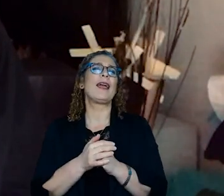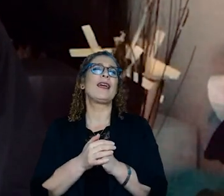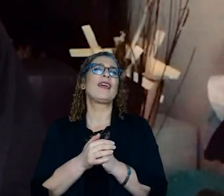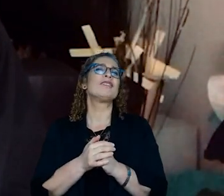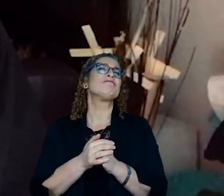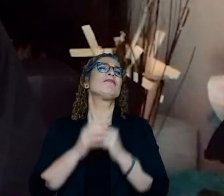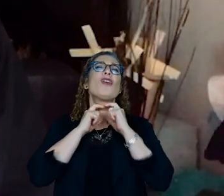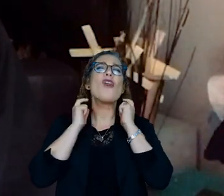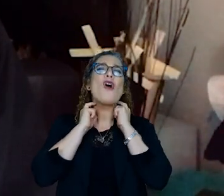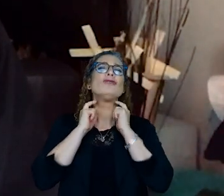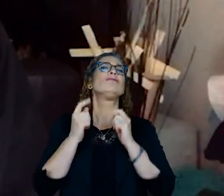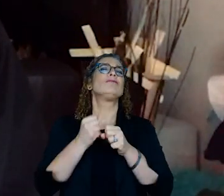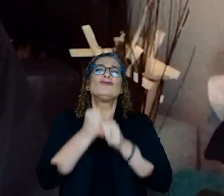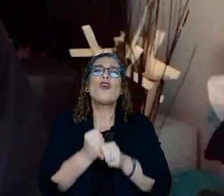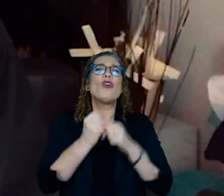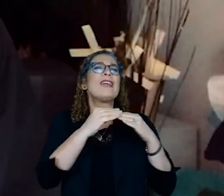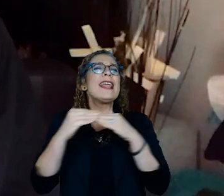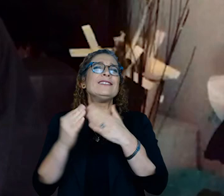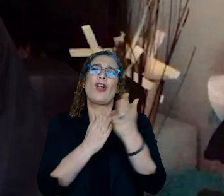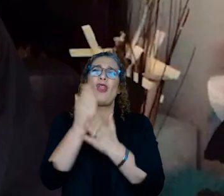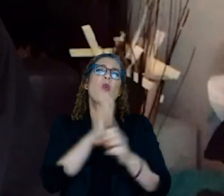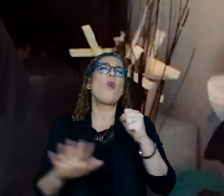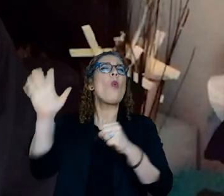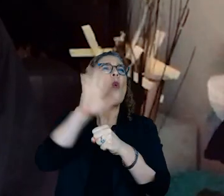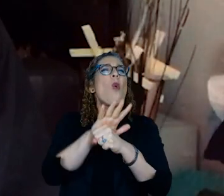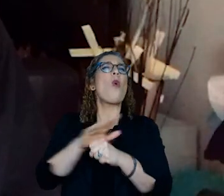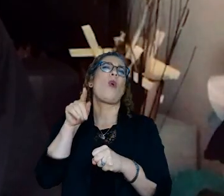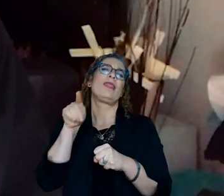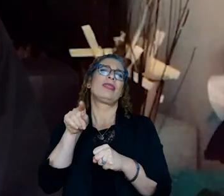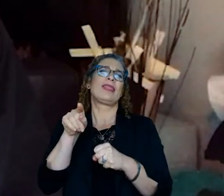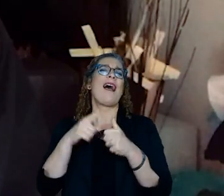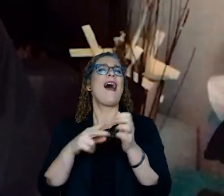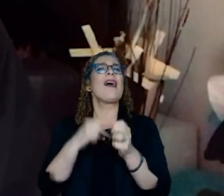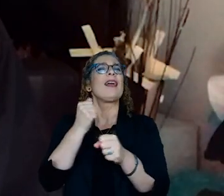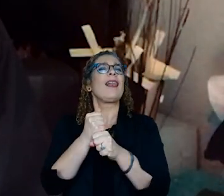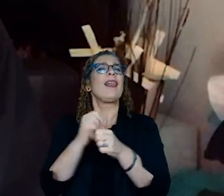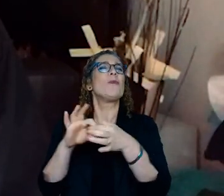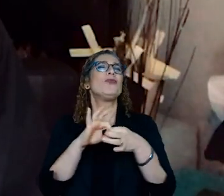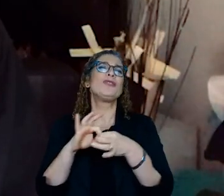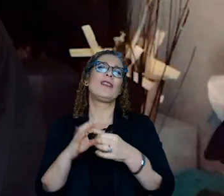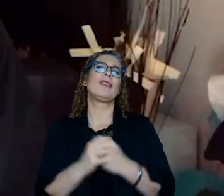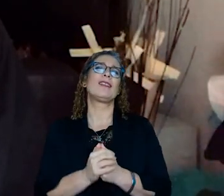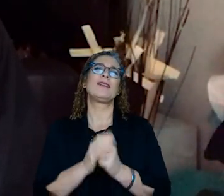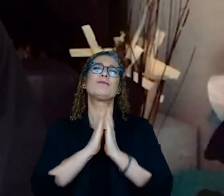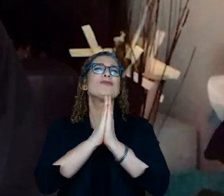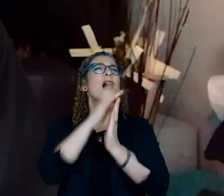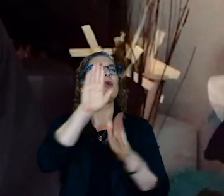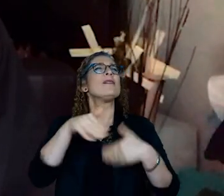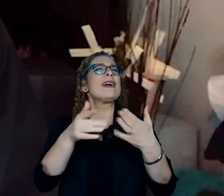church leaders across our communion, that they may be strengthened as they guide the people of God through this